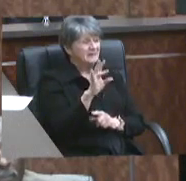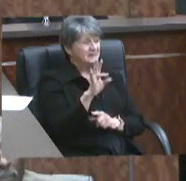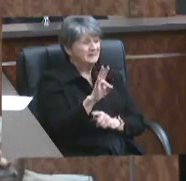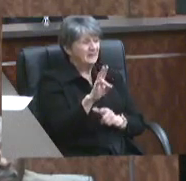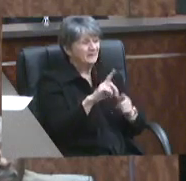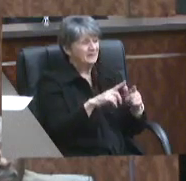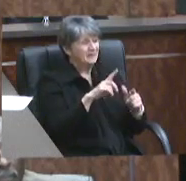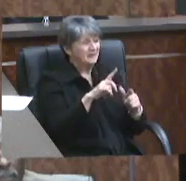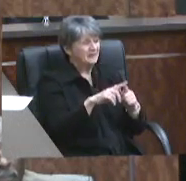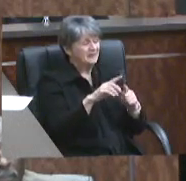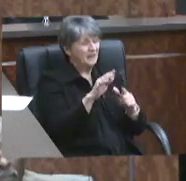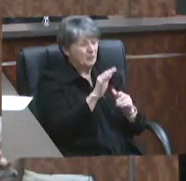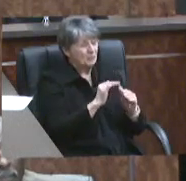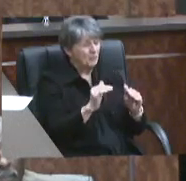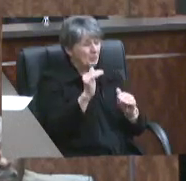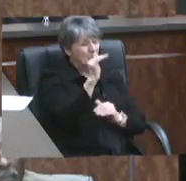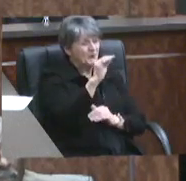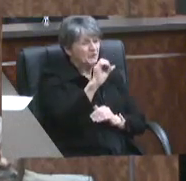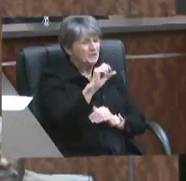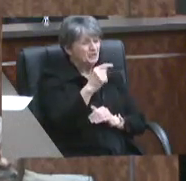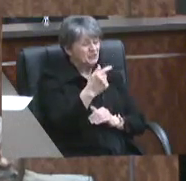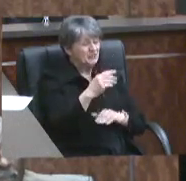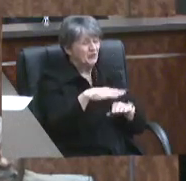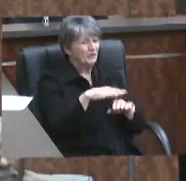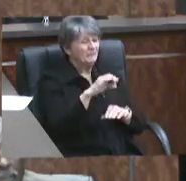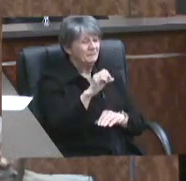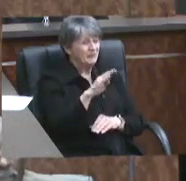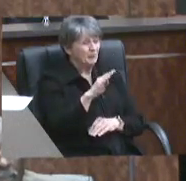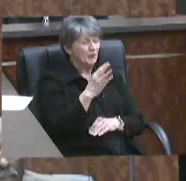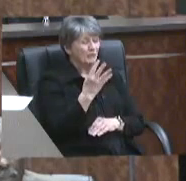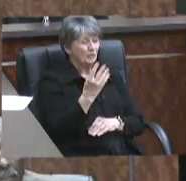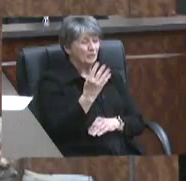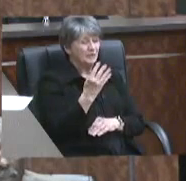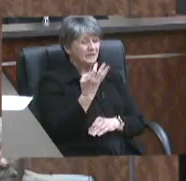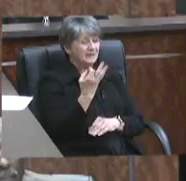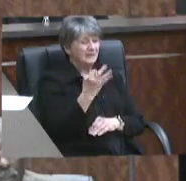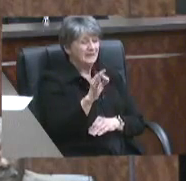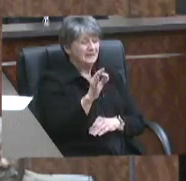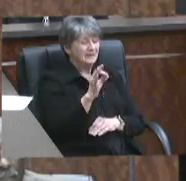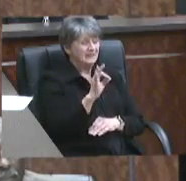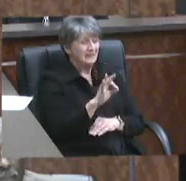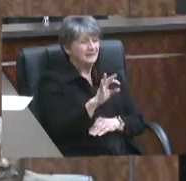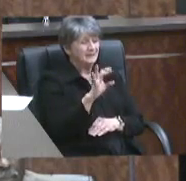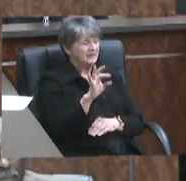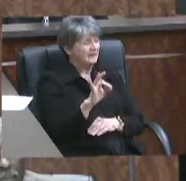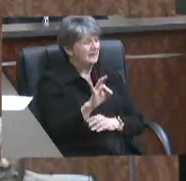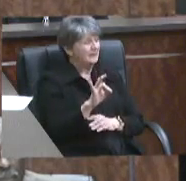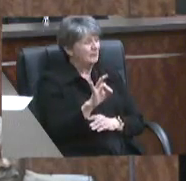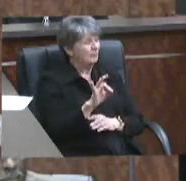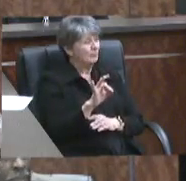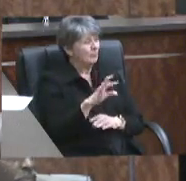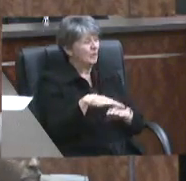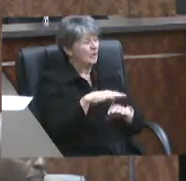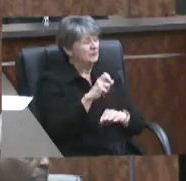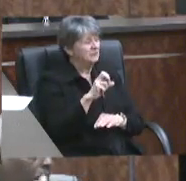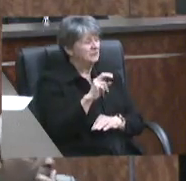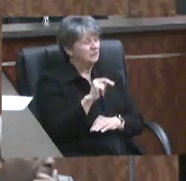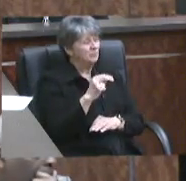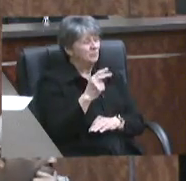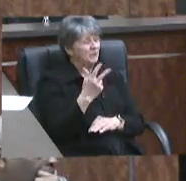then you were promoted to sergeant on February the 14th, 1998. On January the